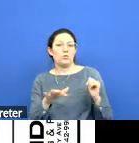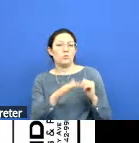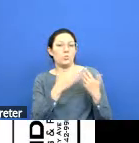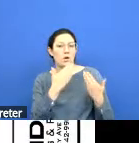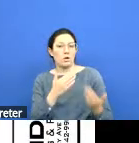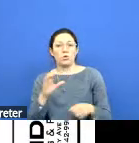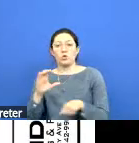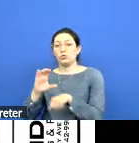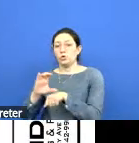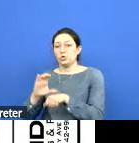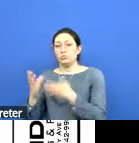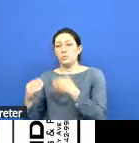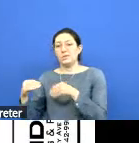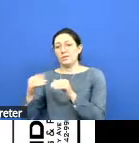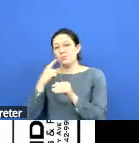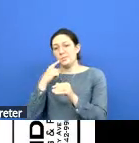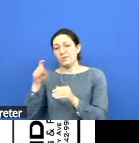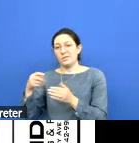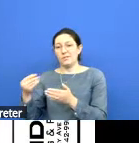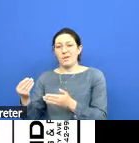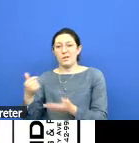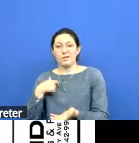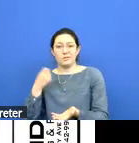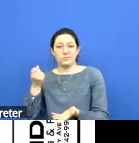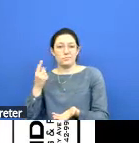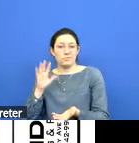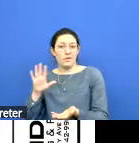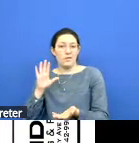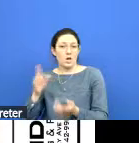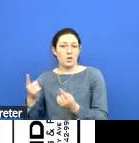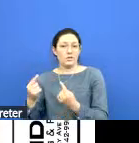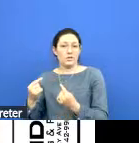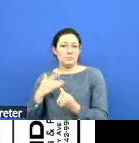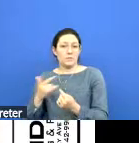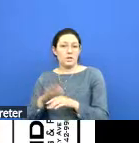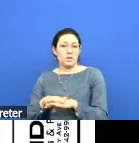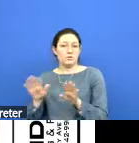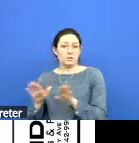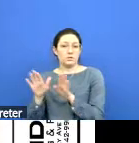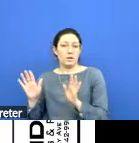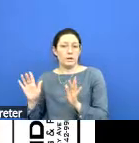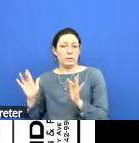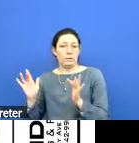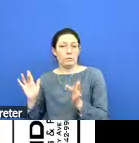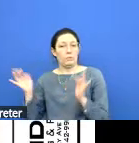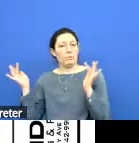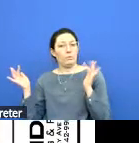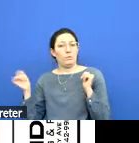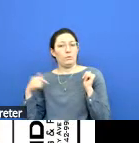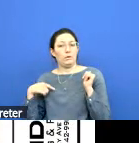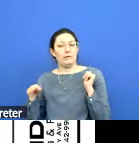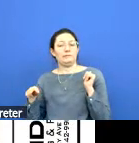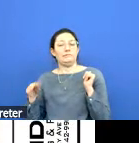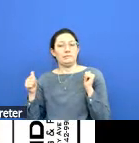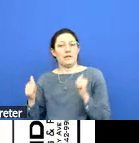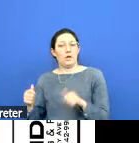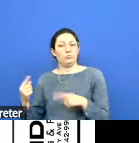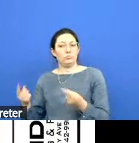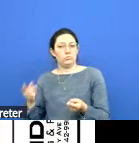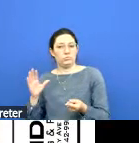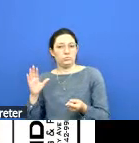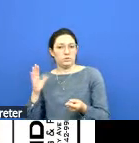Church is probably selling because they need money. I see their attendance on Sundays and Saturdays. I think that's been down since the